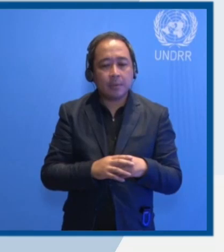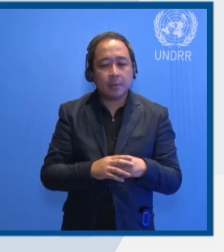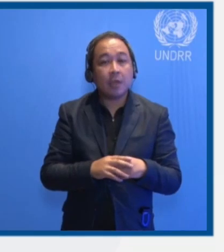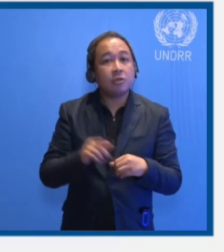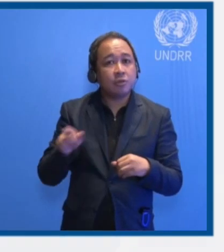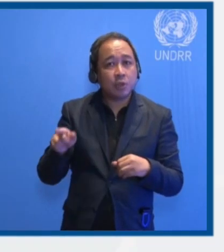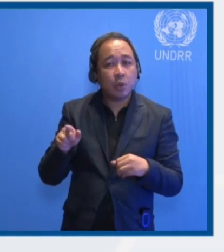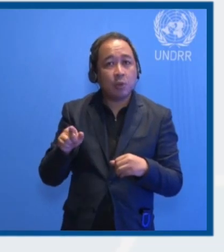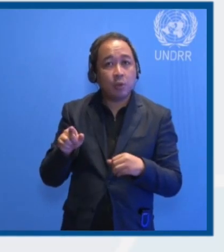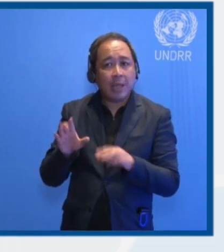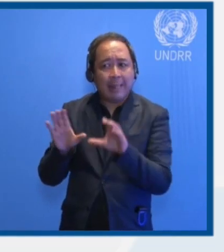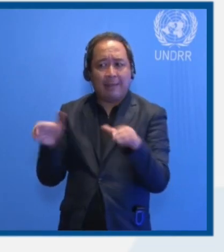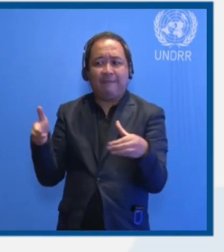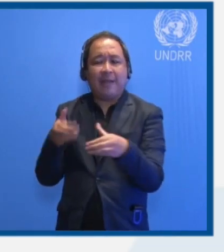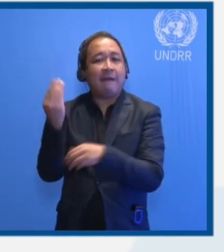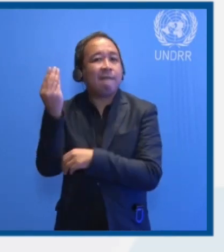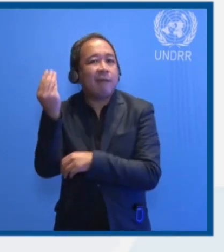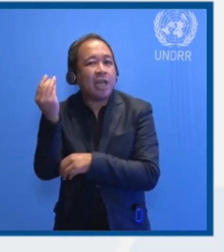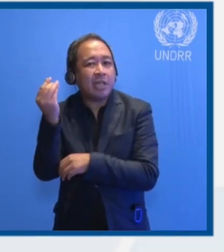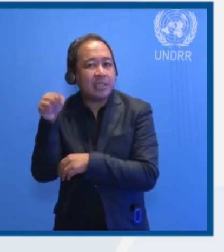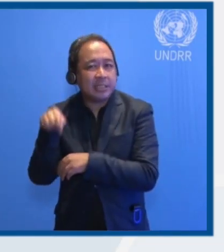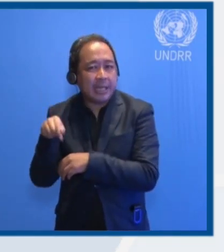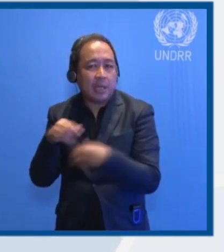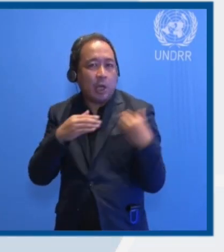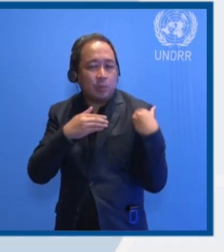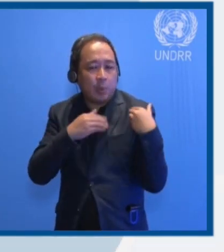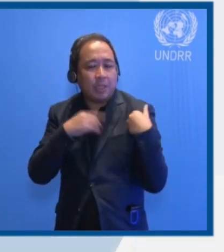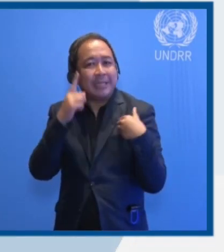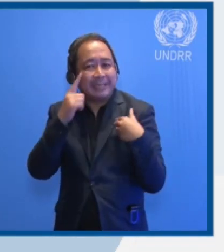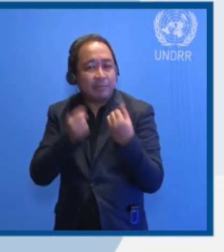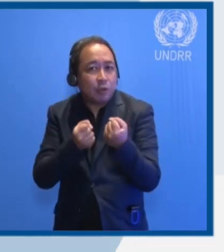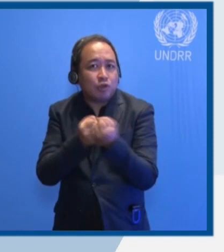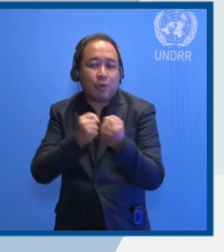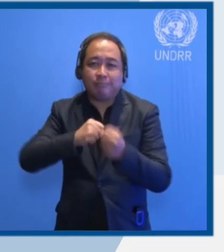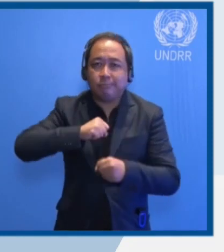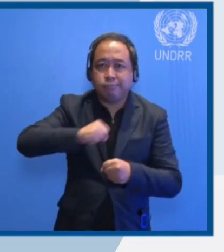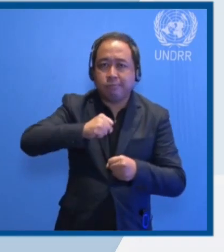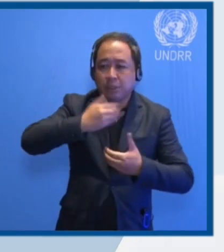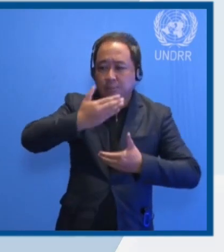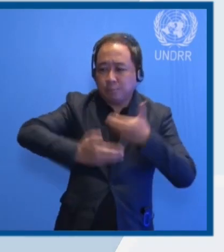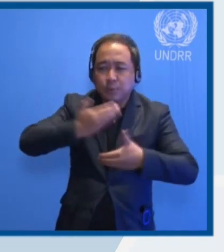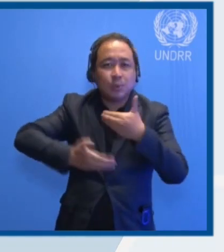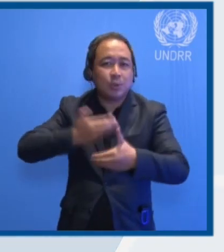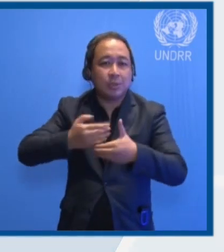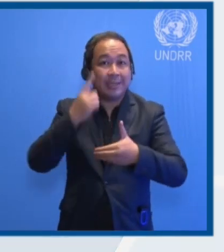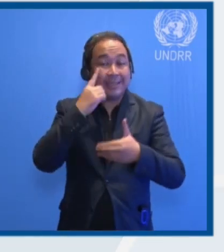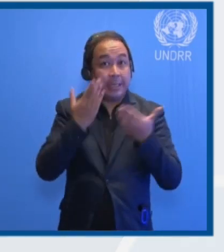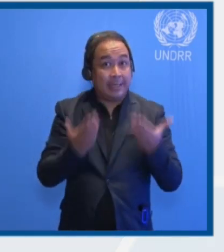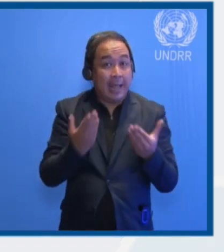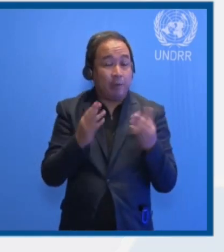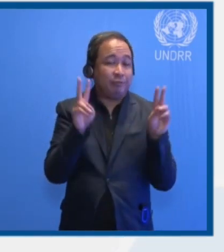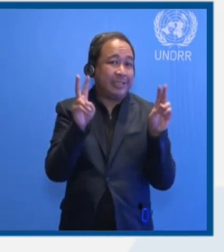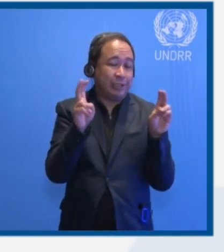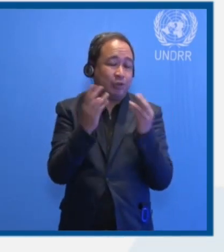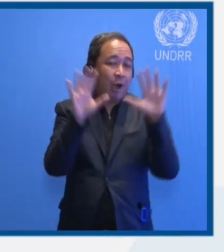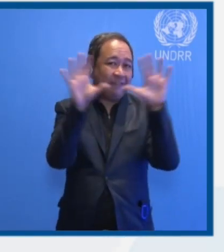speed with the benefits of nature and the risks of the loss of nature. I think climate has been quite mainstreamed now, but nature